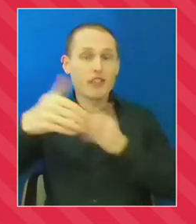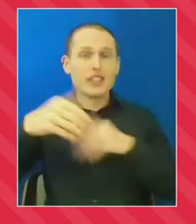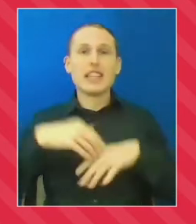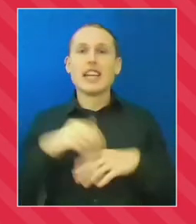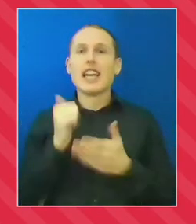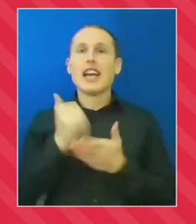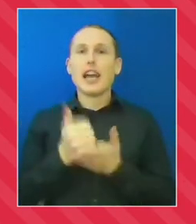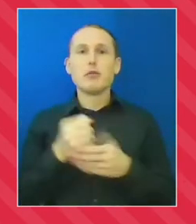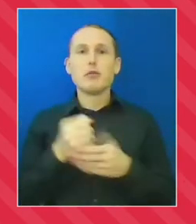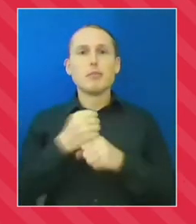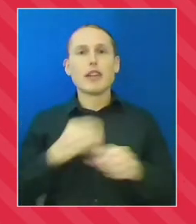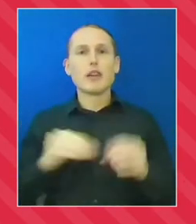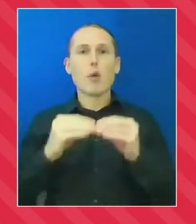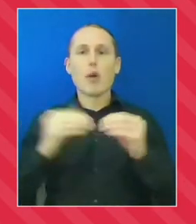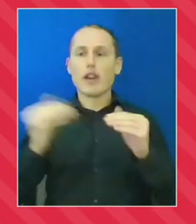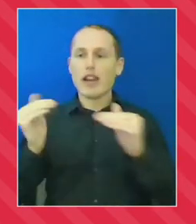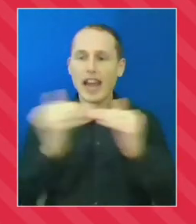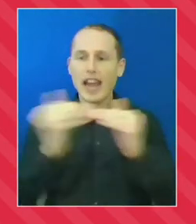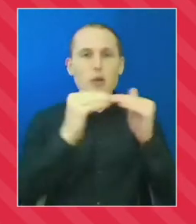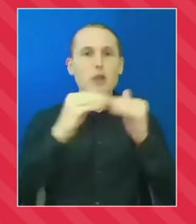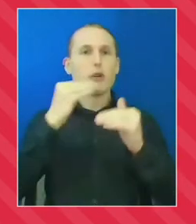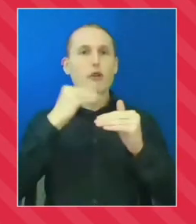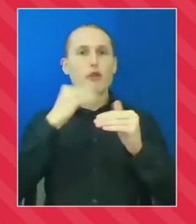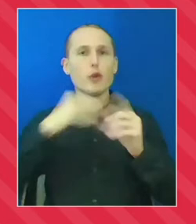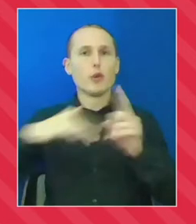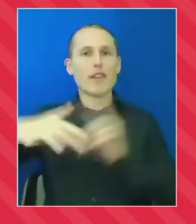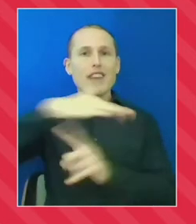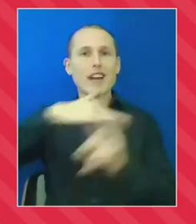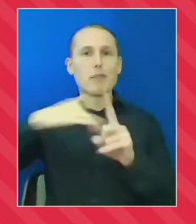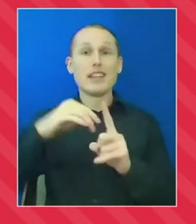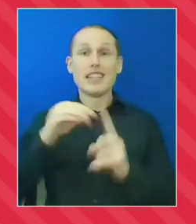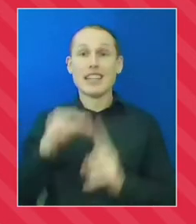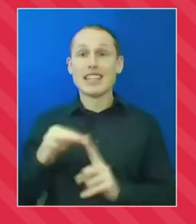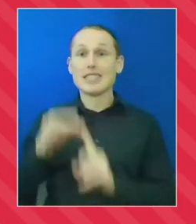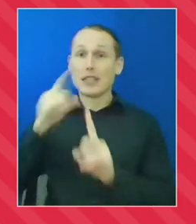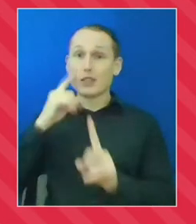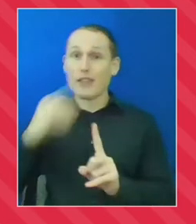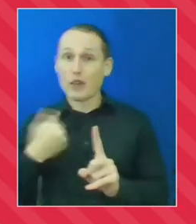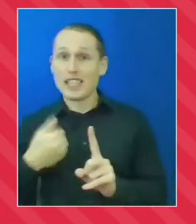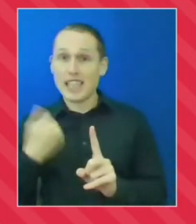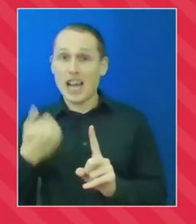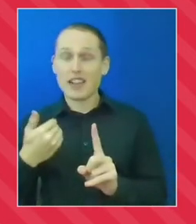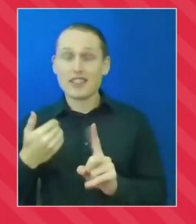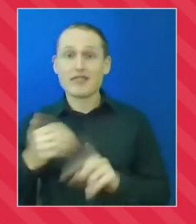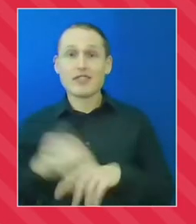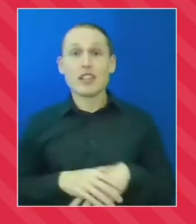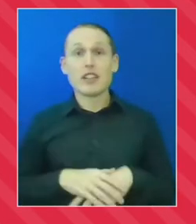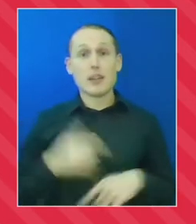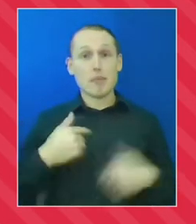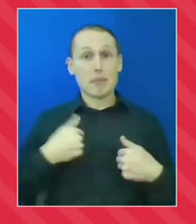environment, particularly for our littlest eaters. As a mom of three sweet daughters,